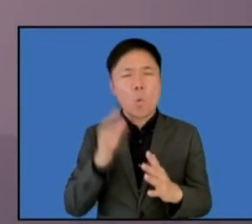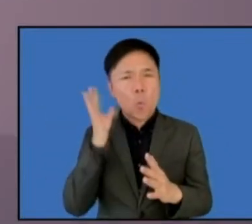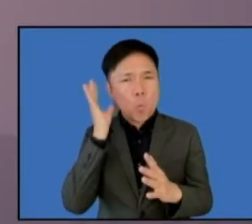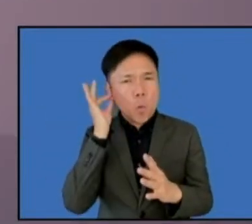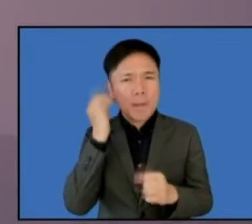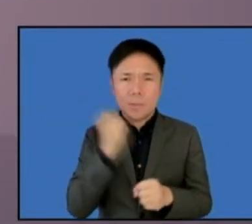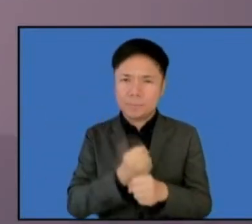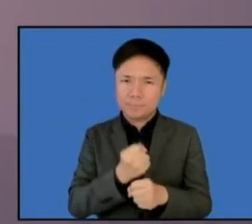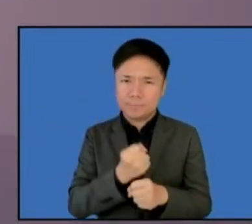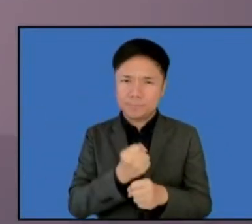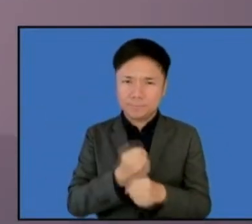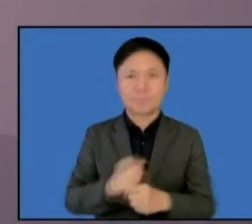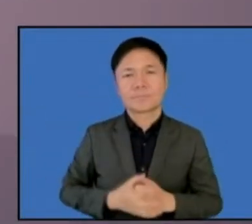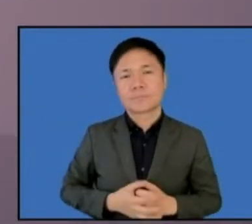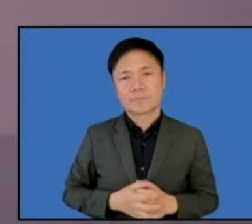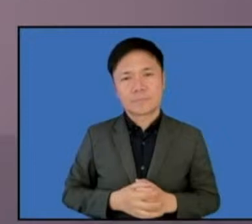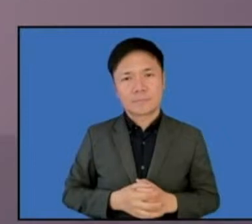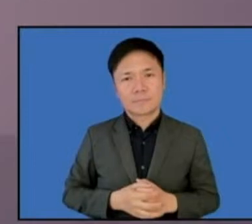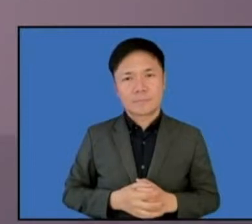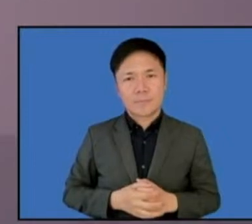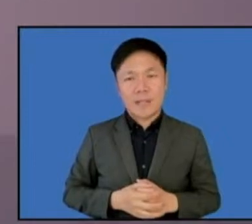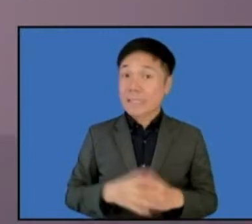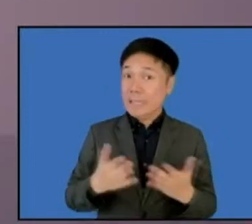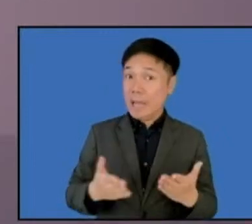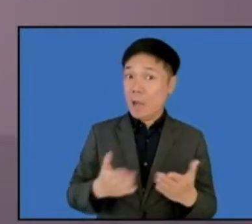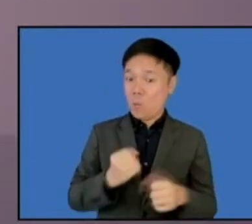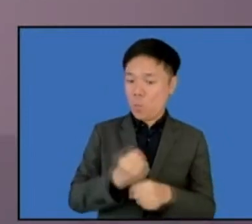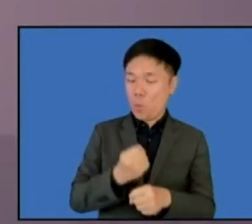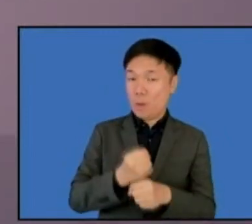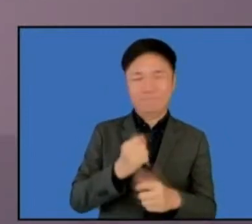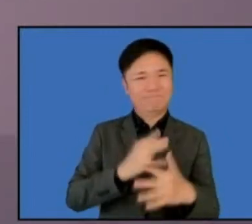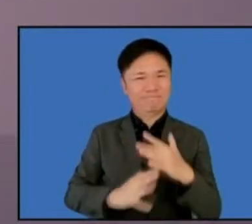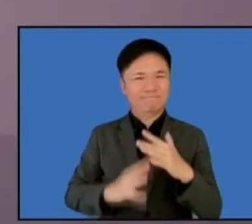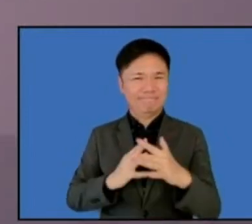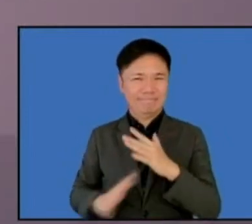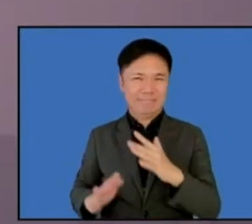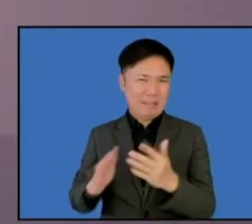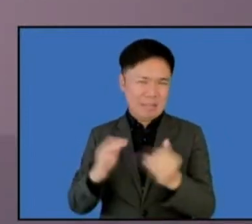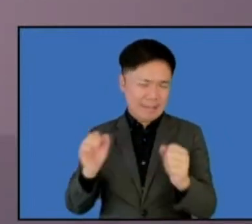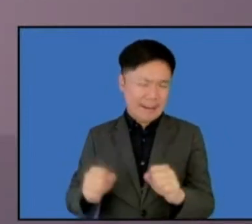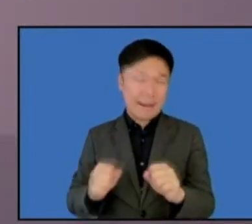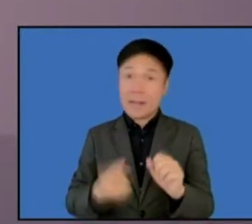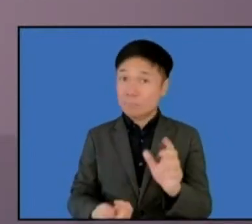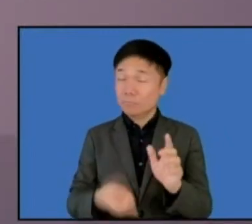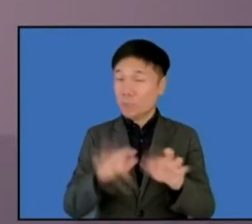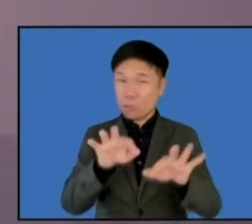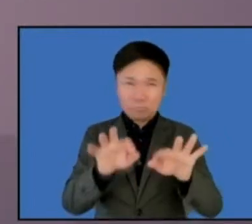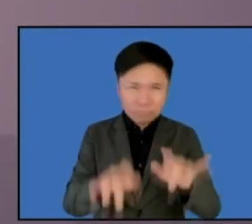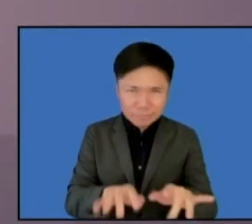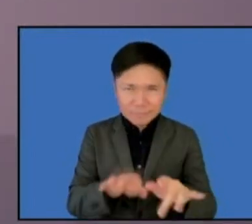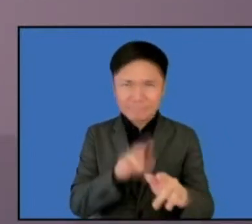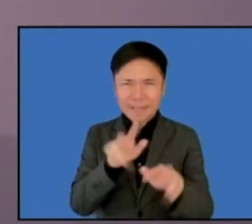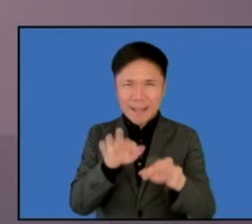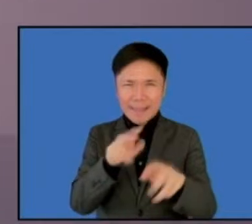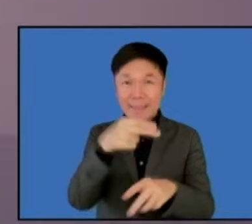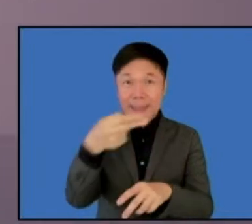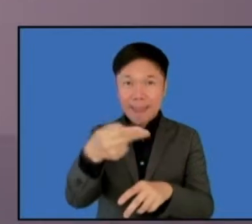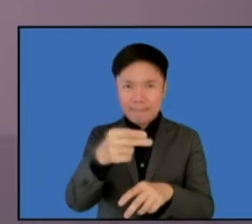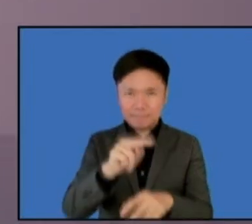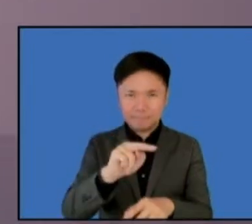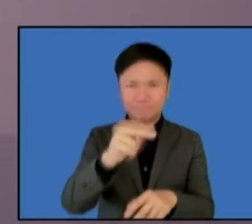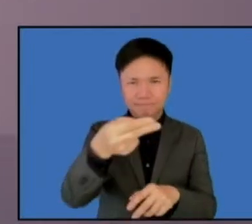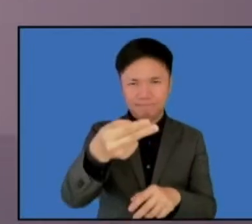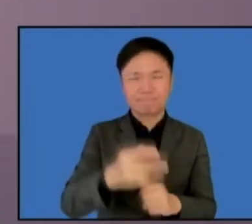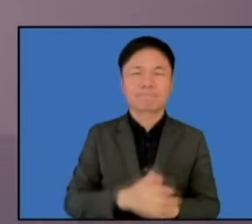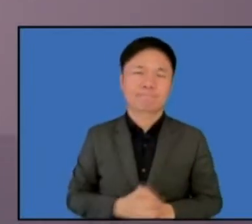Also, labor migrants can now register online for state services. Just recently, Kyrgyzstan took a